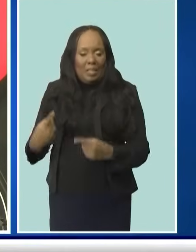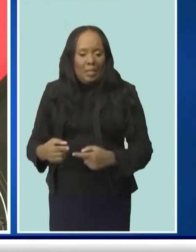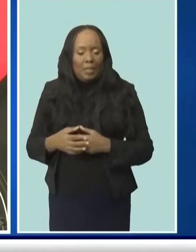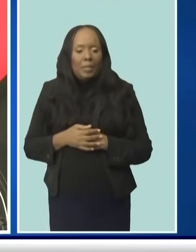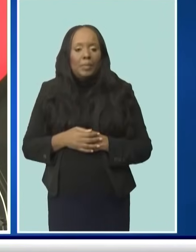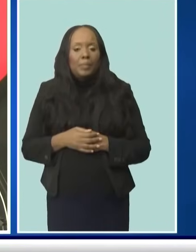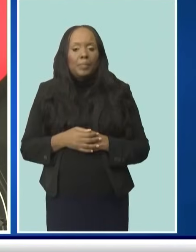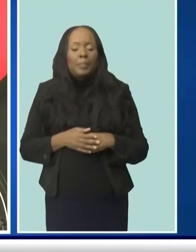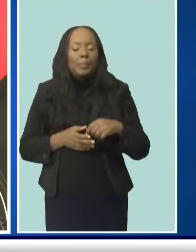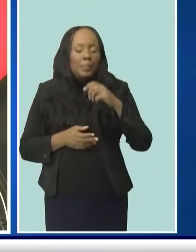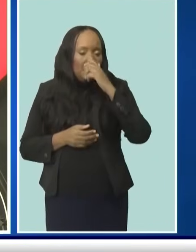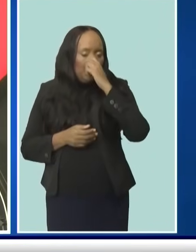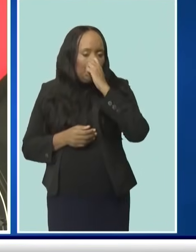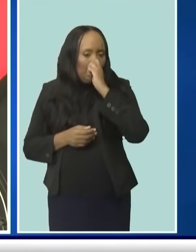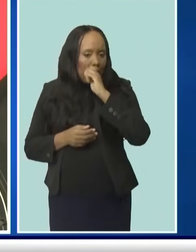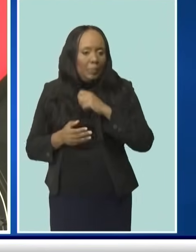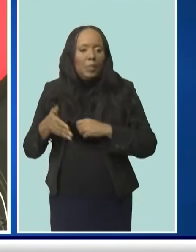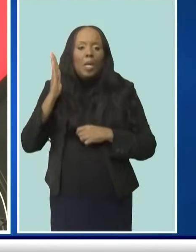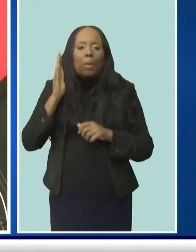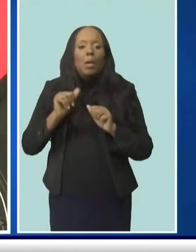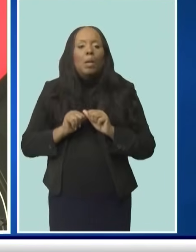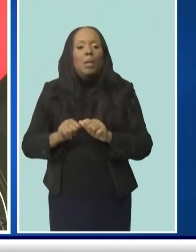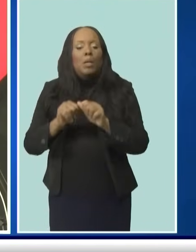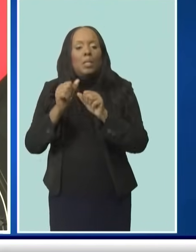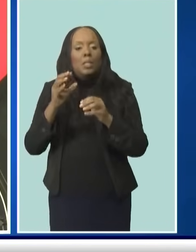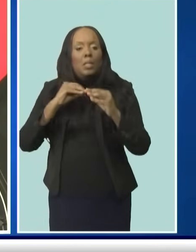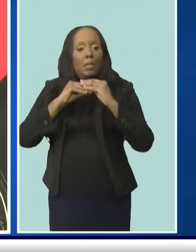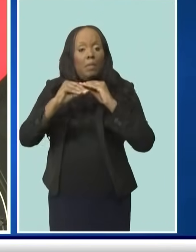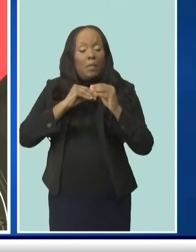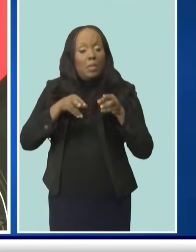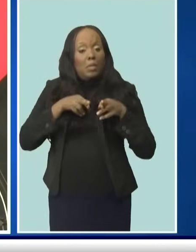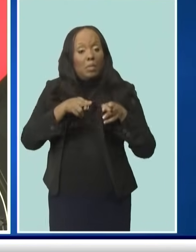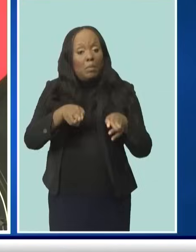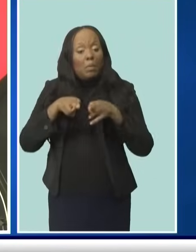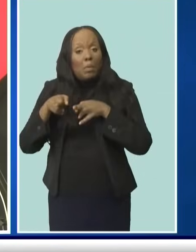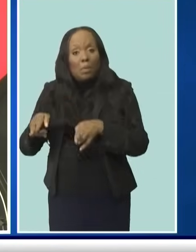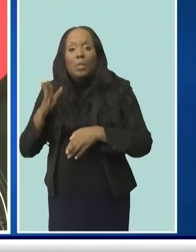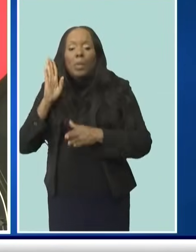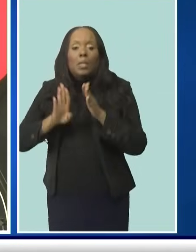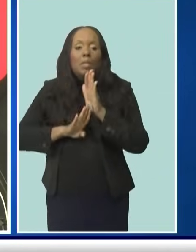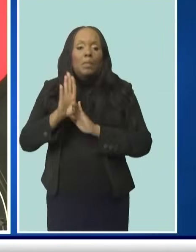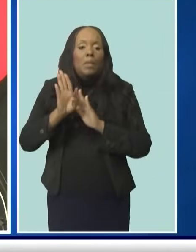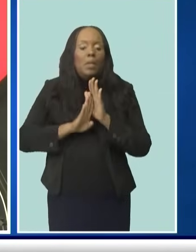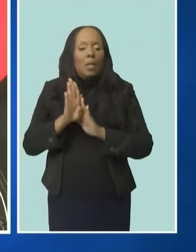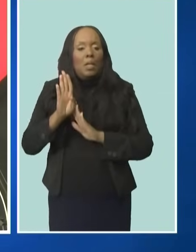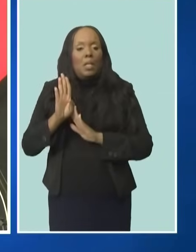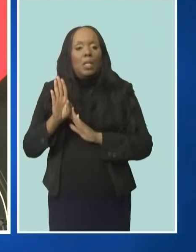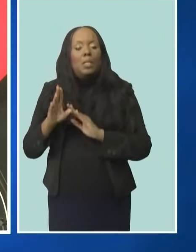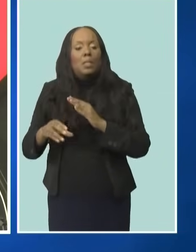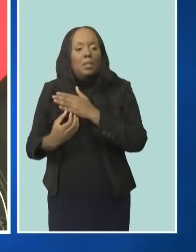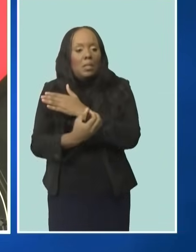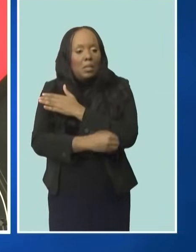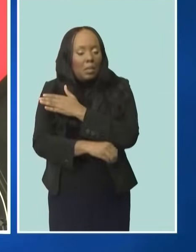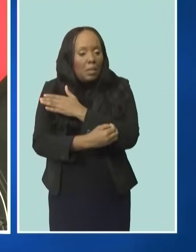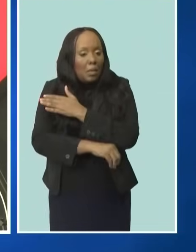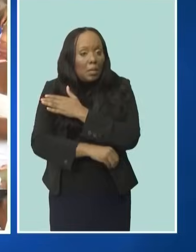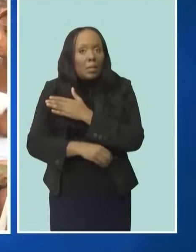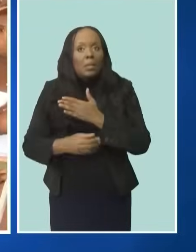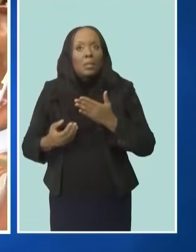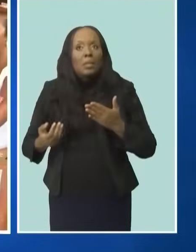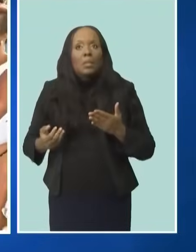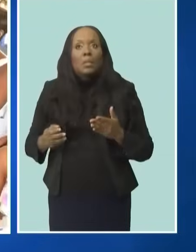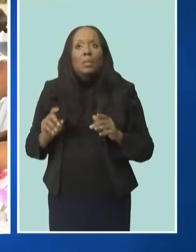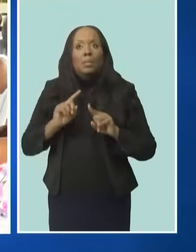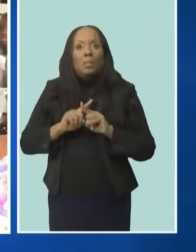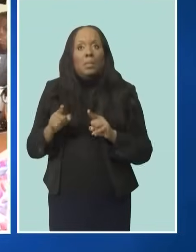to be sorted, the infrastructure will continue to develop, and St. John will continue to rise. But this,